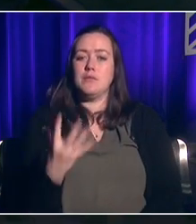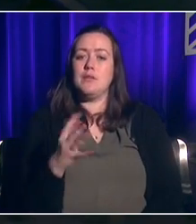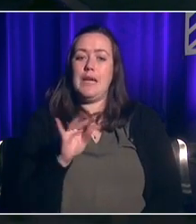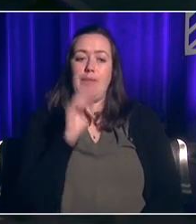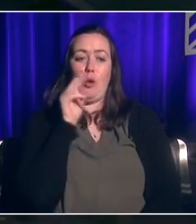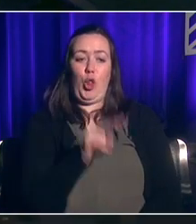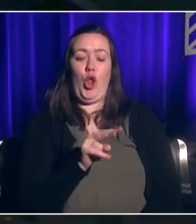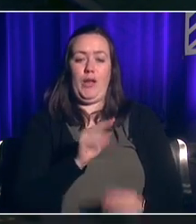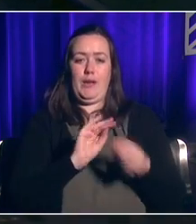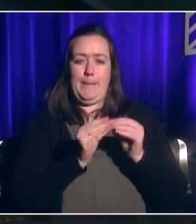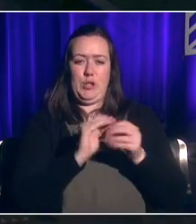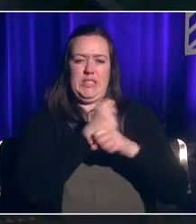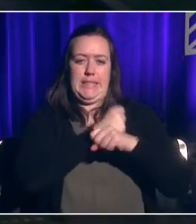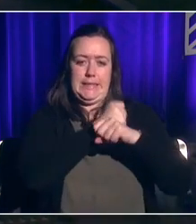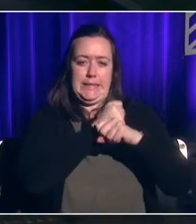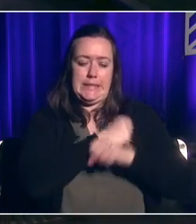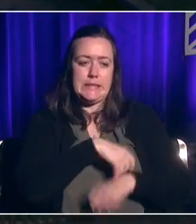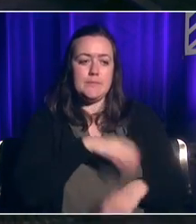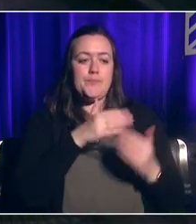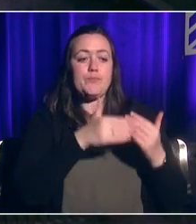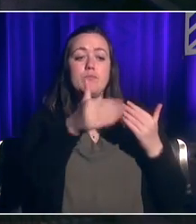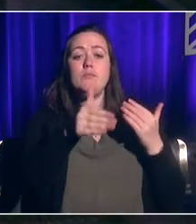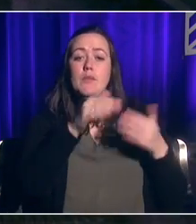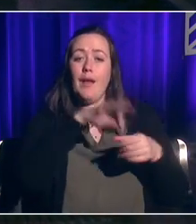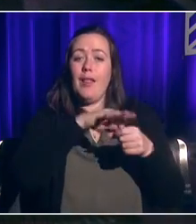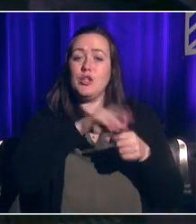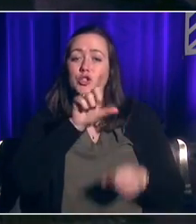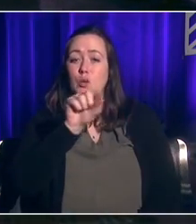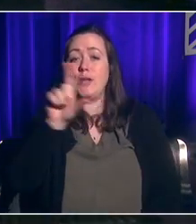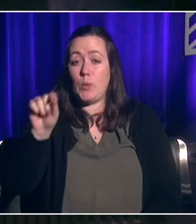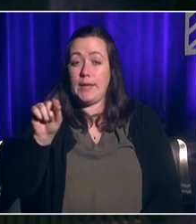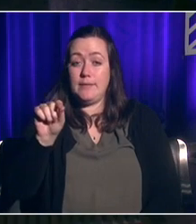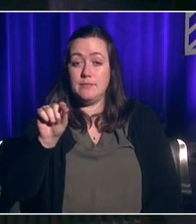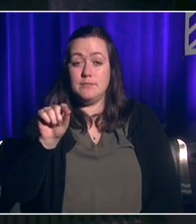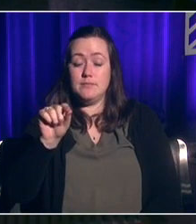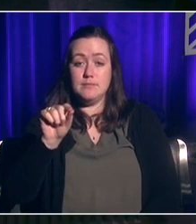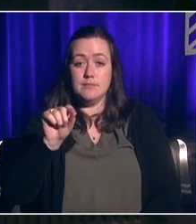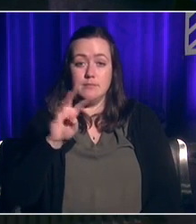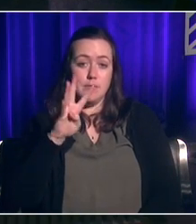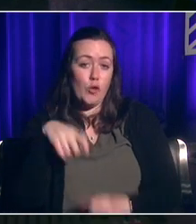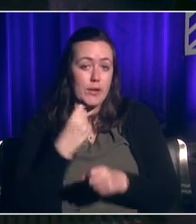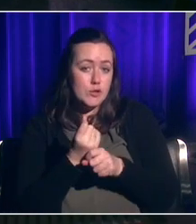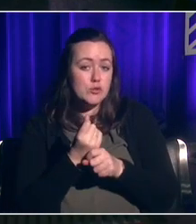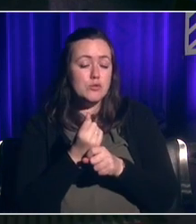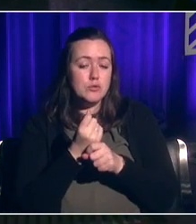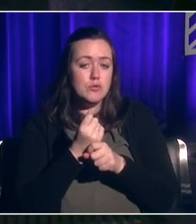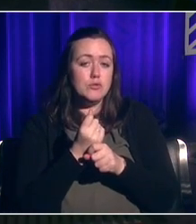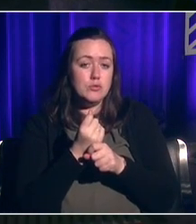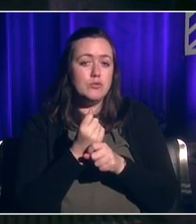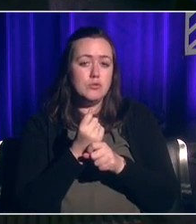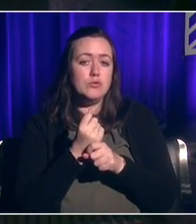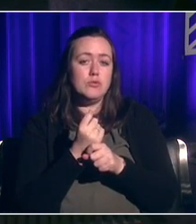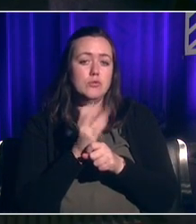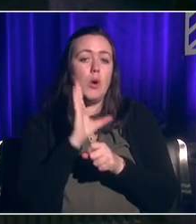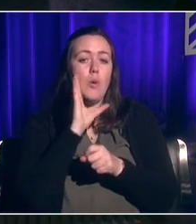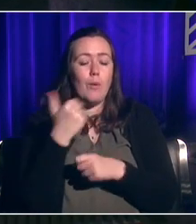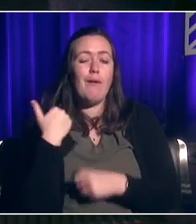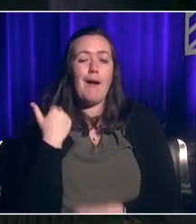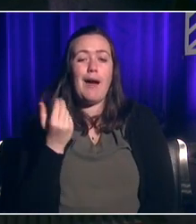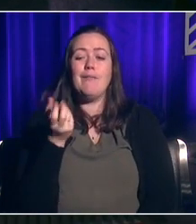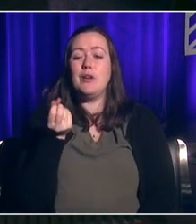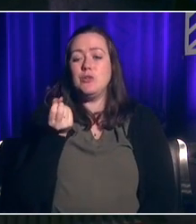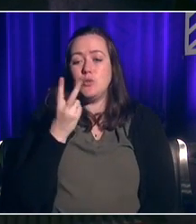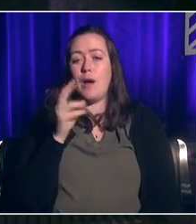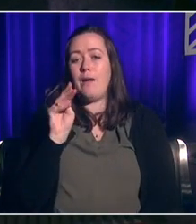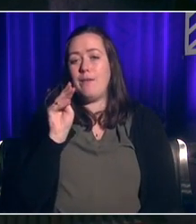in 2020, in less than 4 years, we're going to have 12 million young